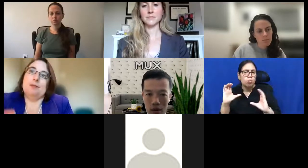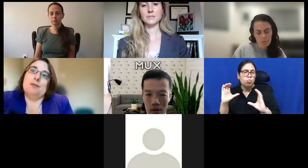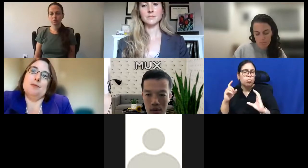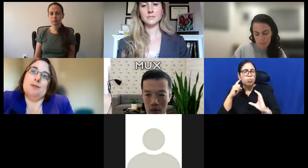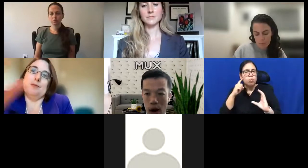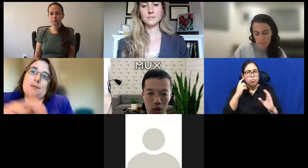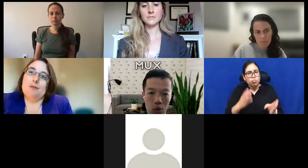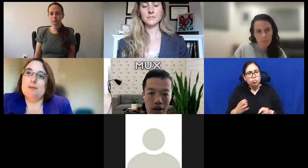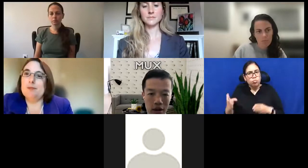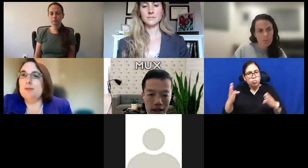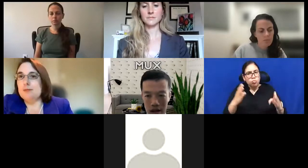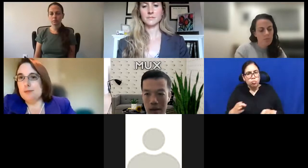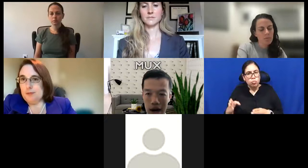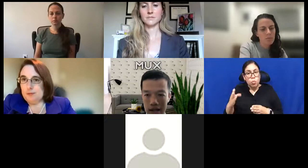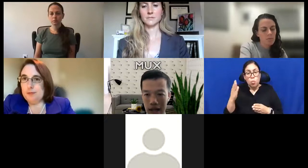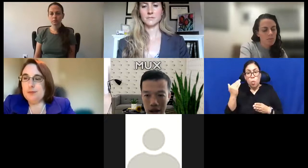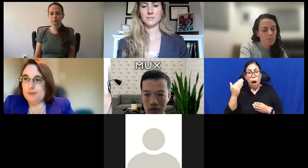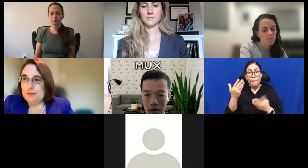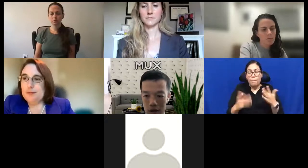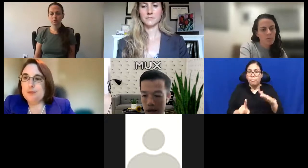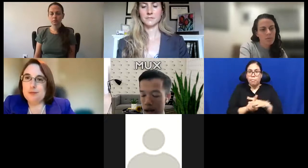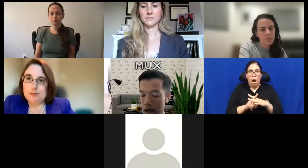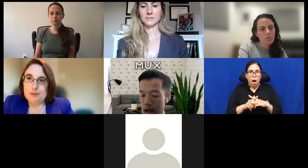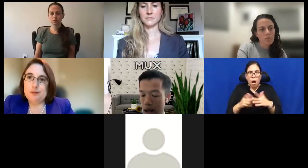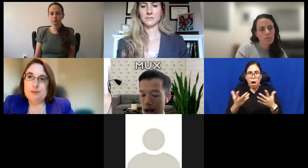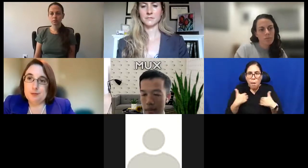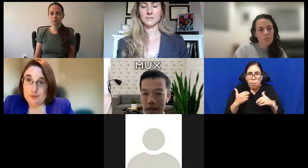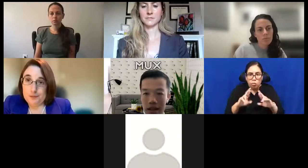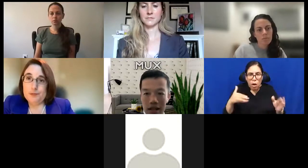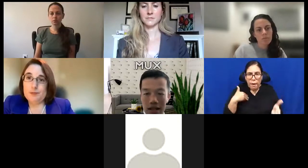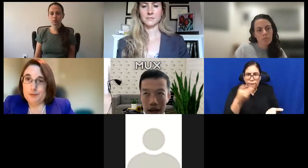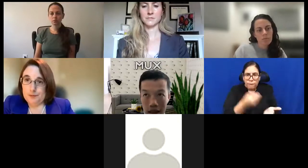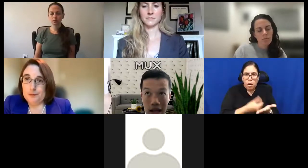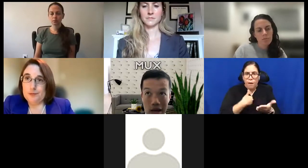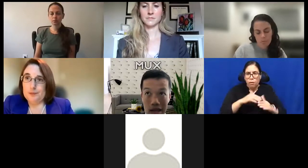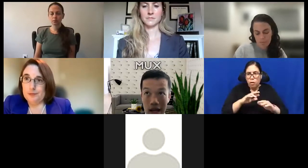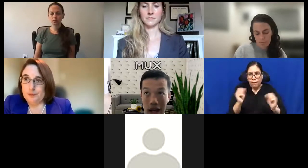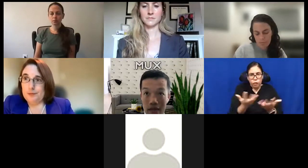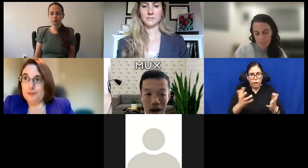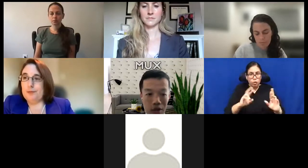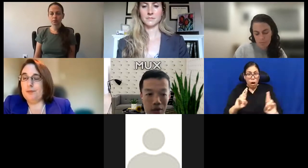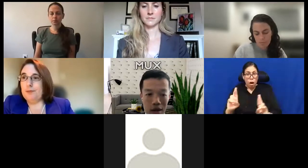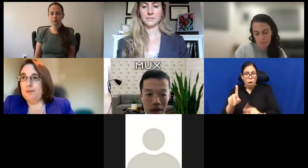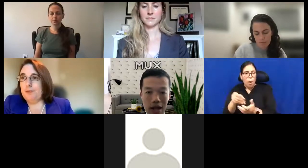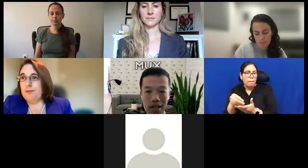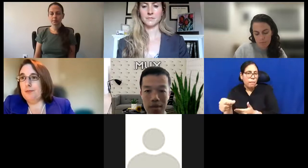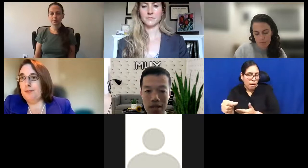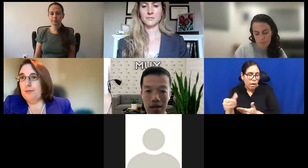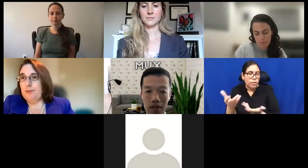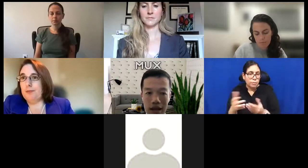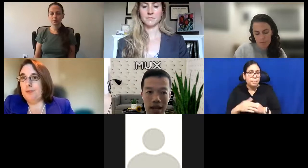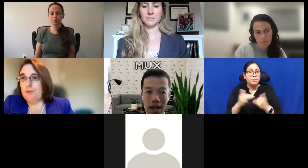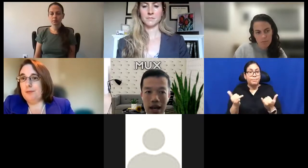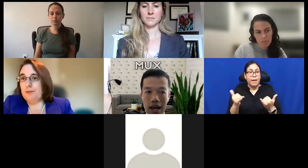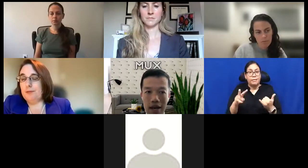because you never know when you'll want to, and it's a long process to get comfortable to it. And the second thing that I would say, having gone through the